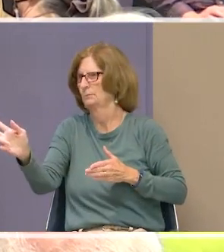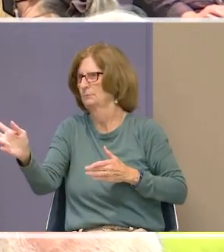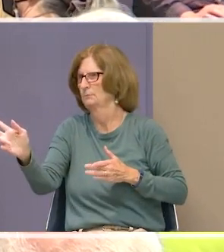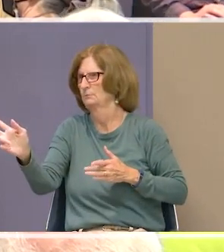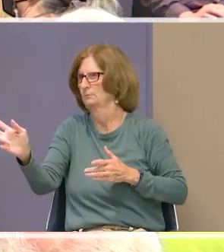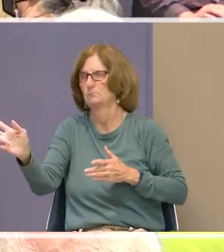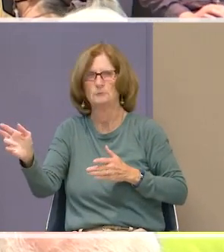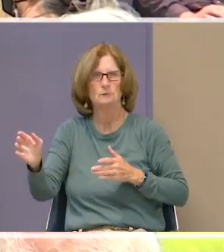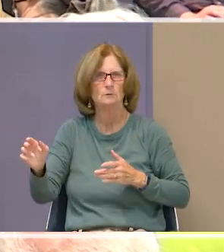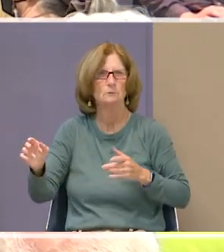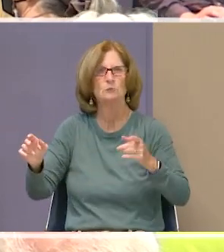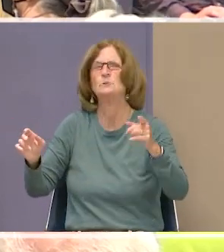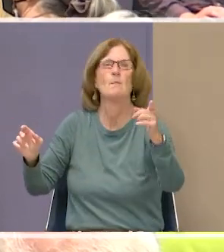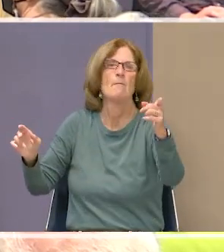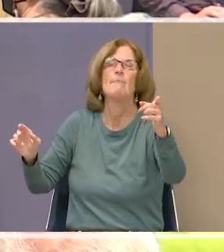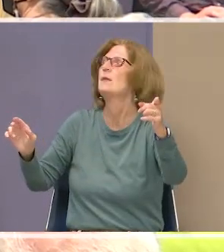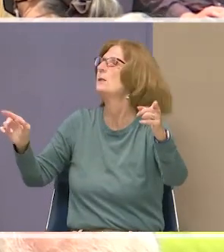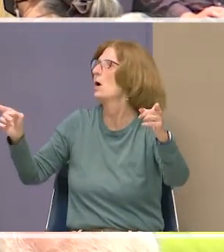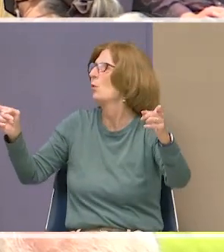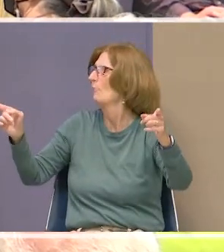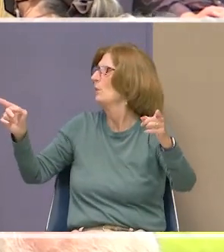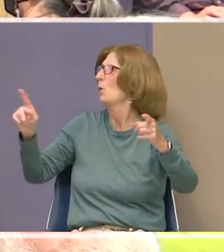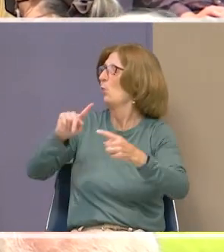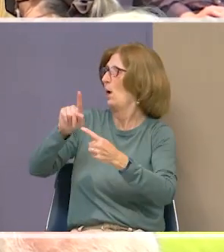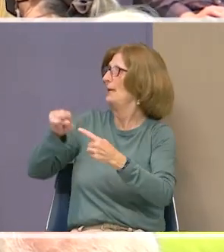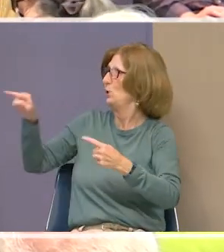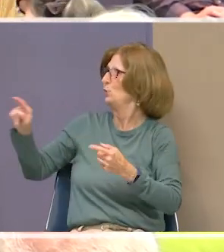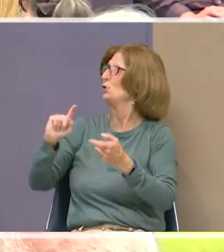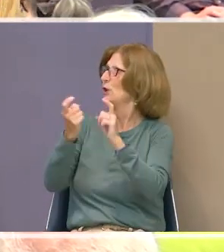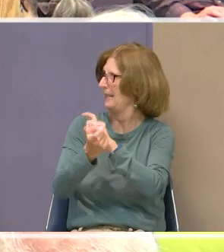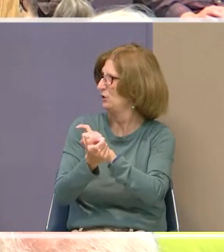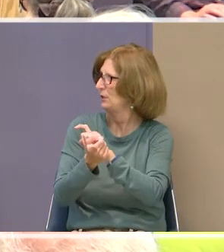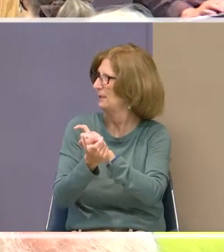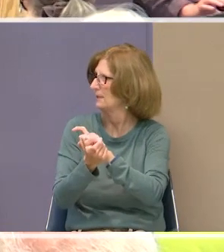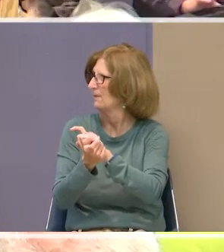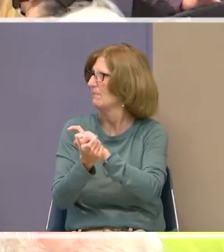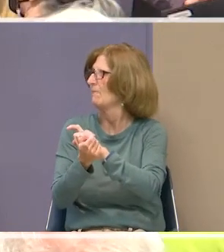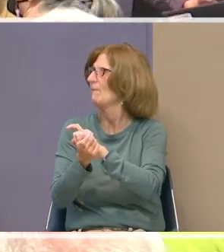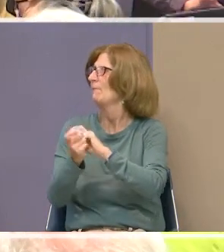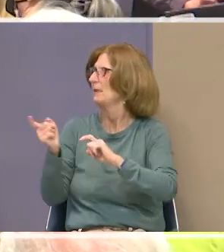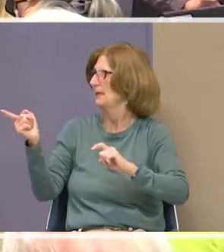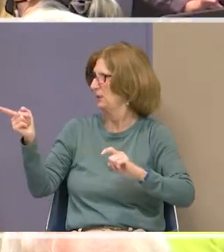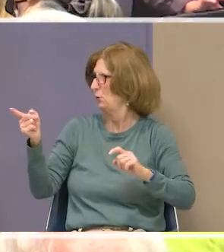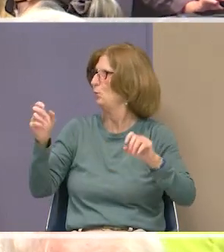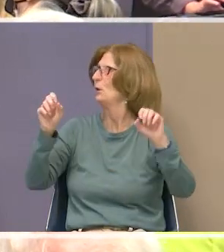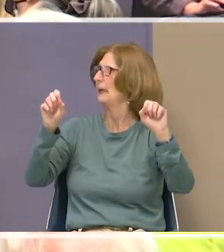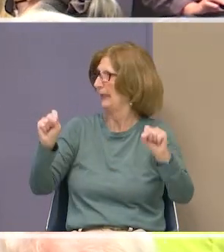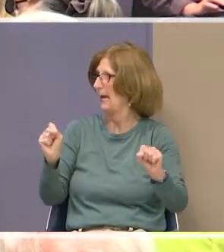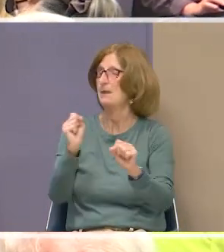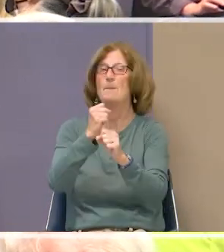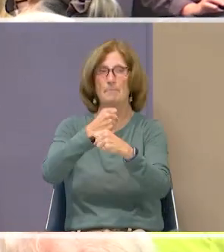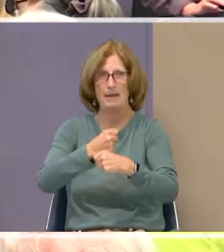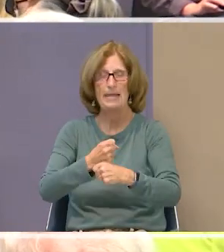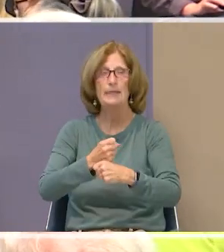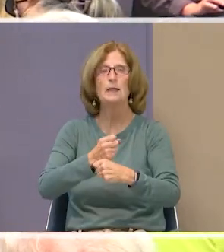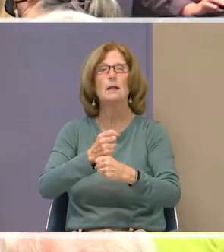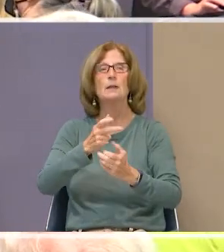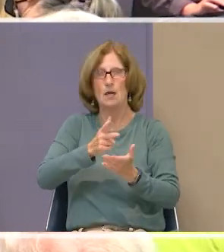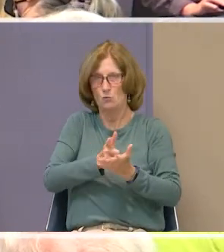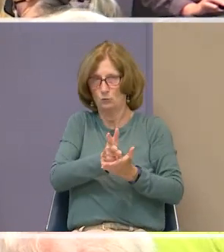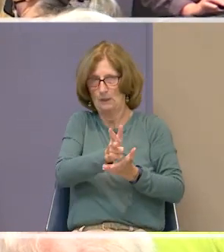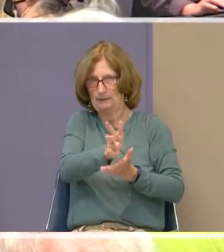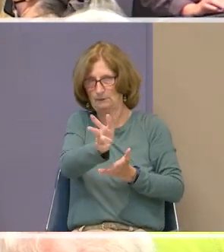Yeah, It'll so be redesigned I to understand. eliminate that first lane, where bikes will then be. You'll still be permitted to make a right